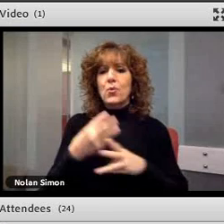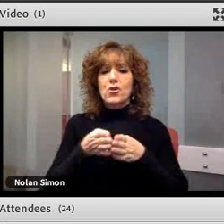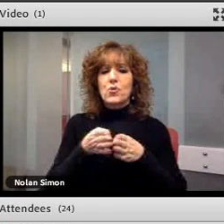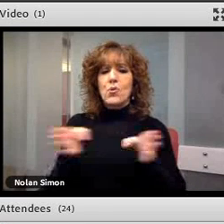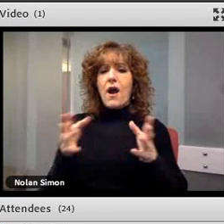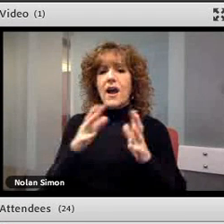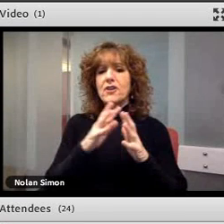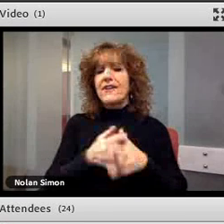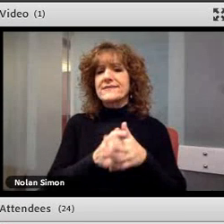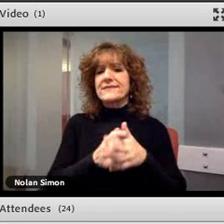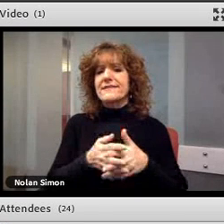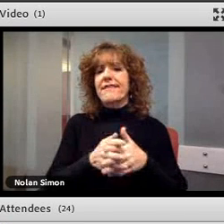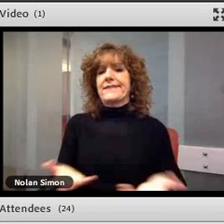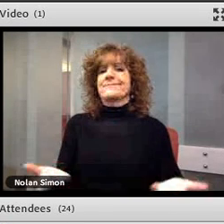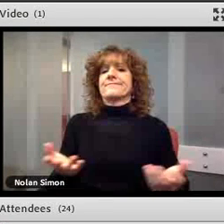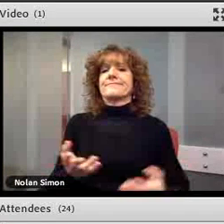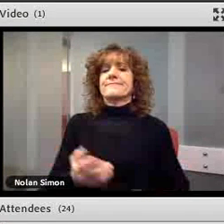Wide Wrestling.